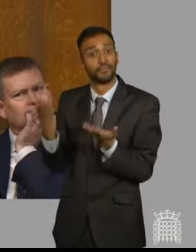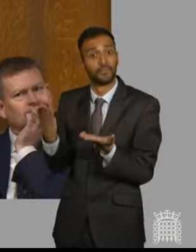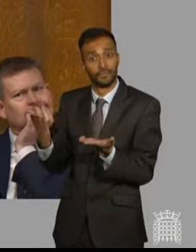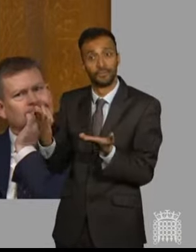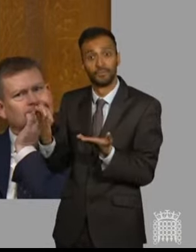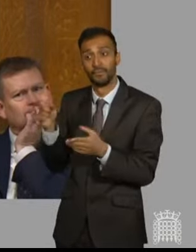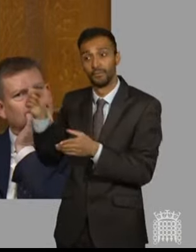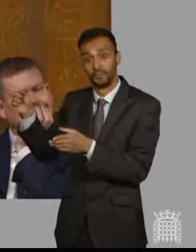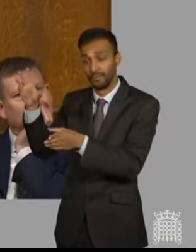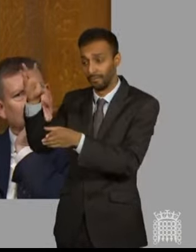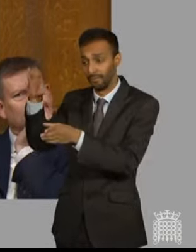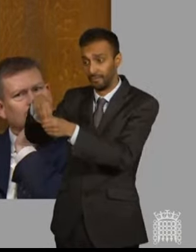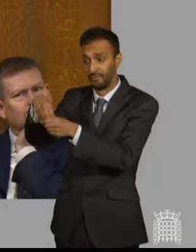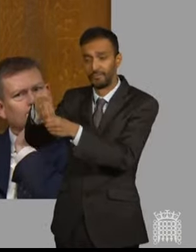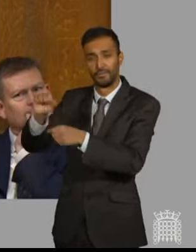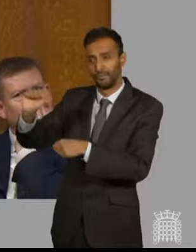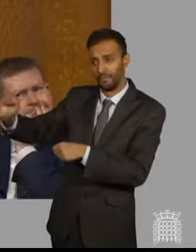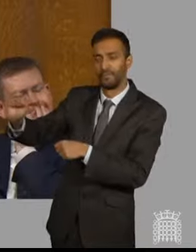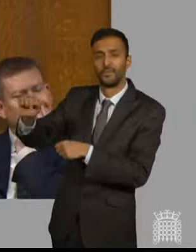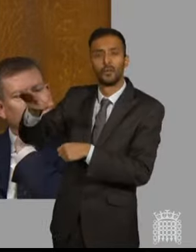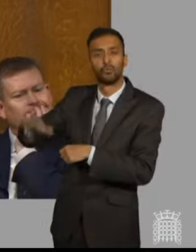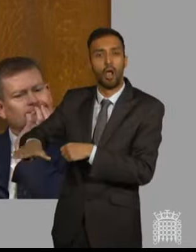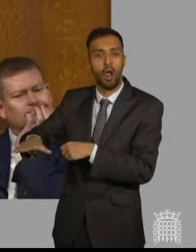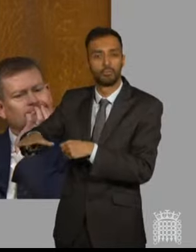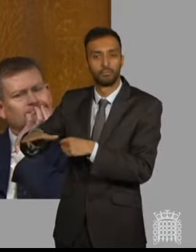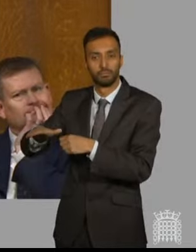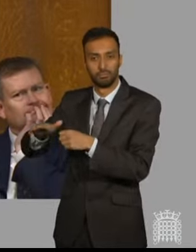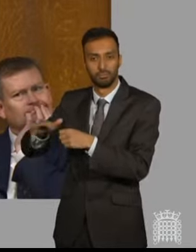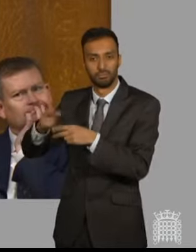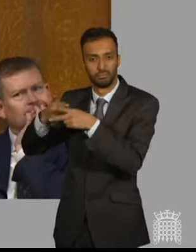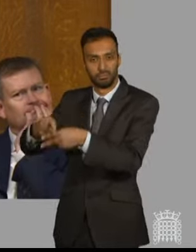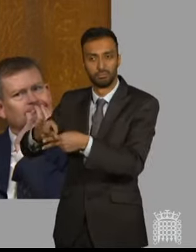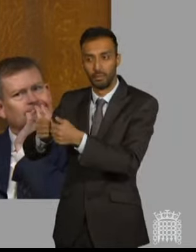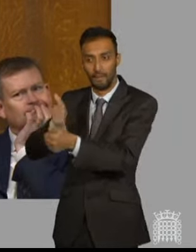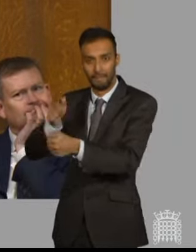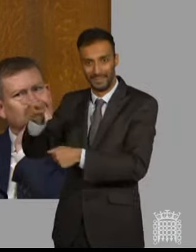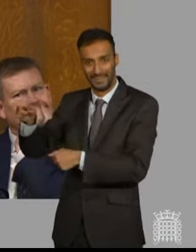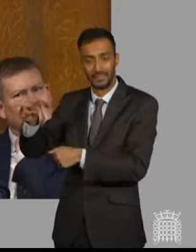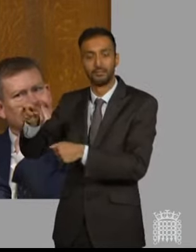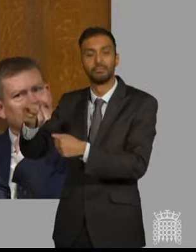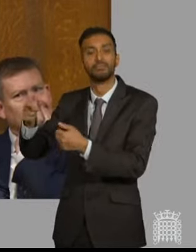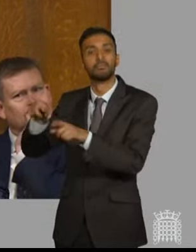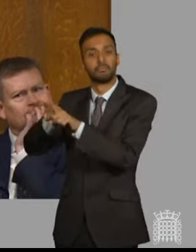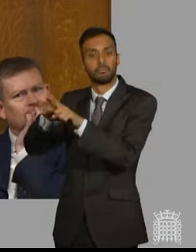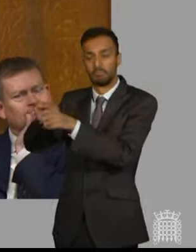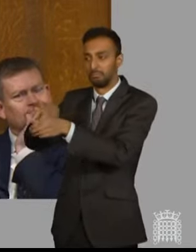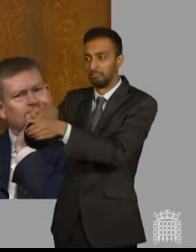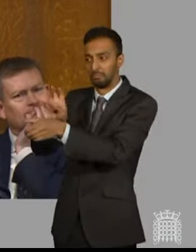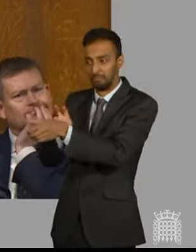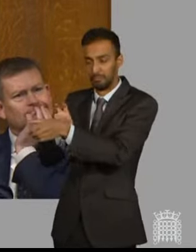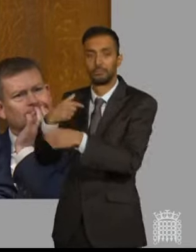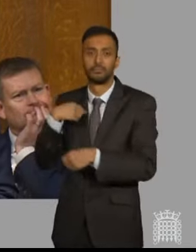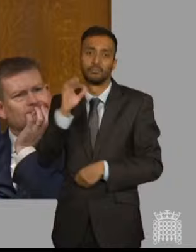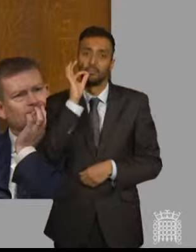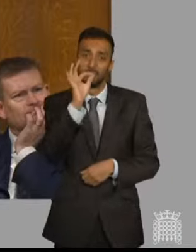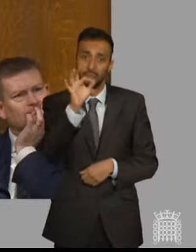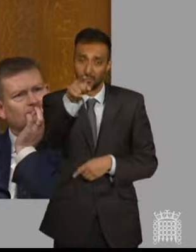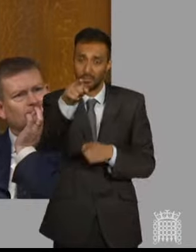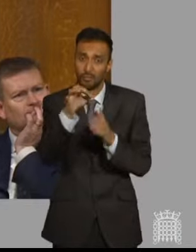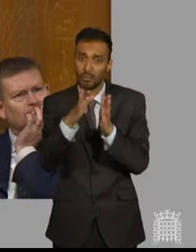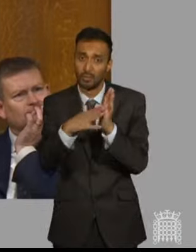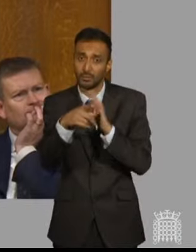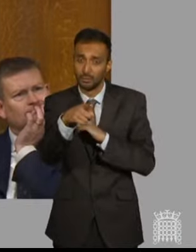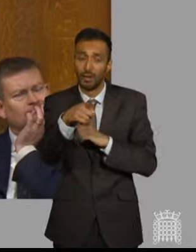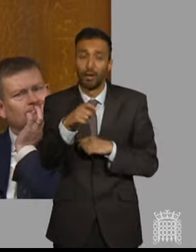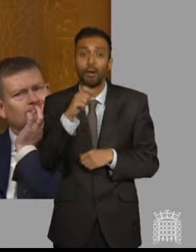So will the Prime Minister keep his promise to the liaison committee, which includes a number of Conservative MPs, and confirm